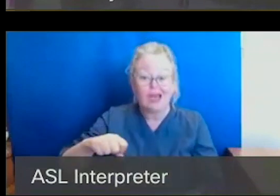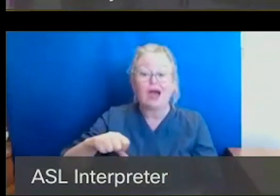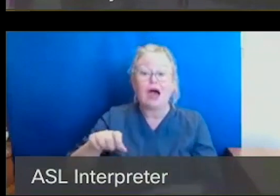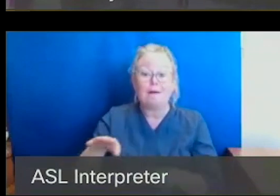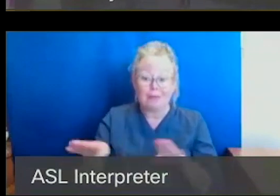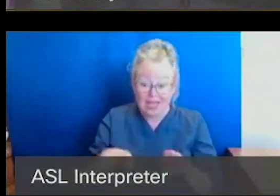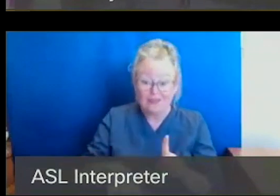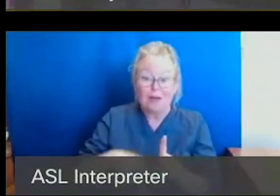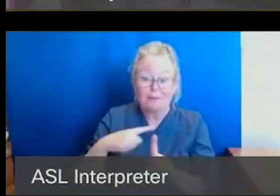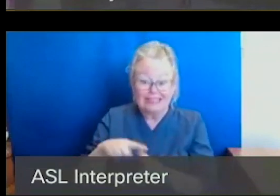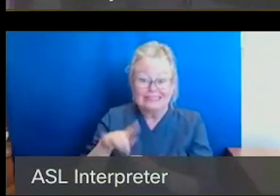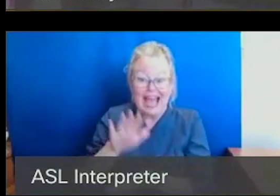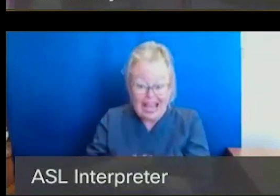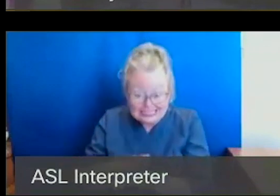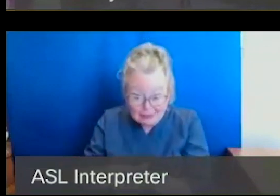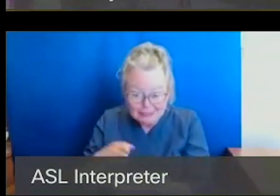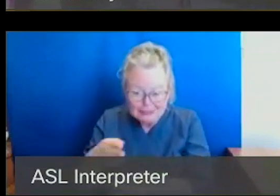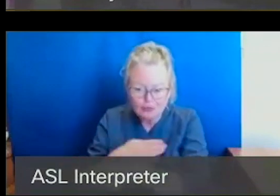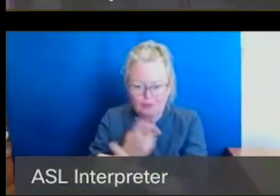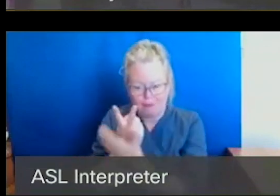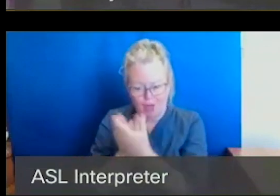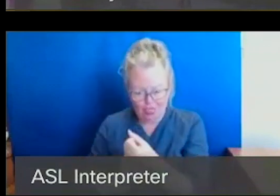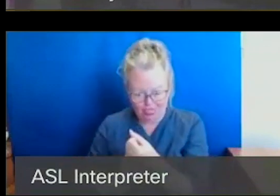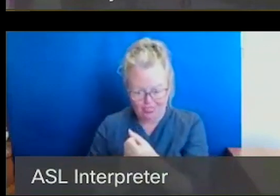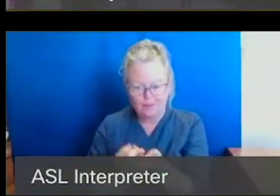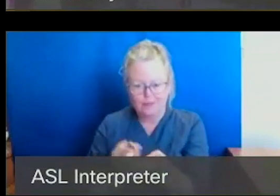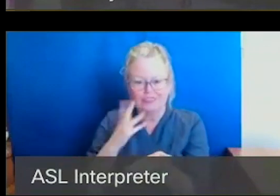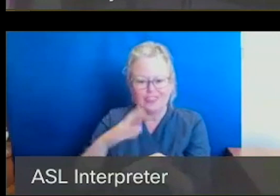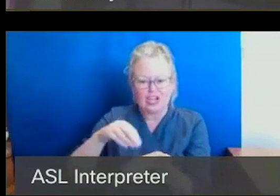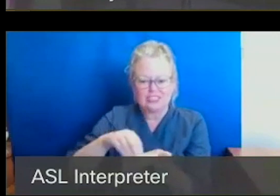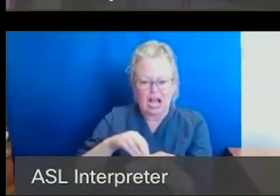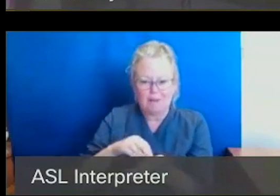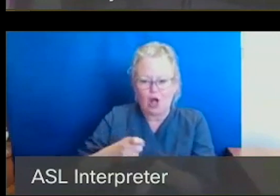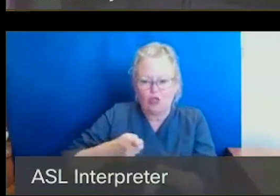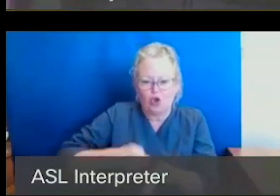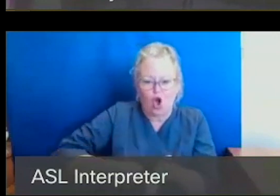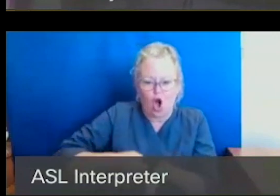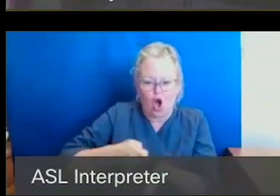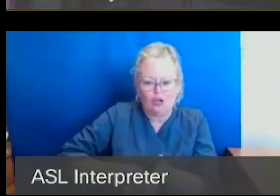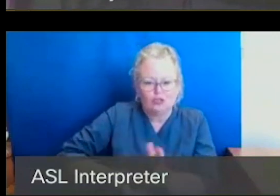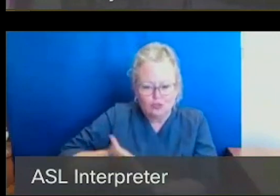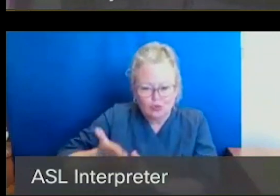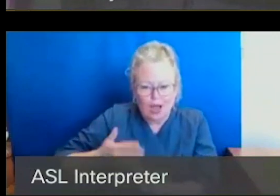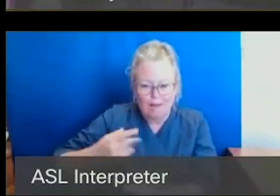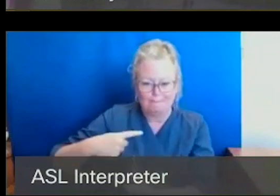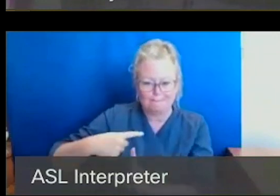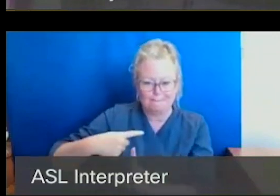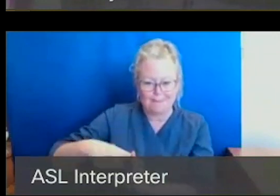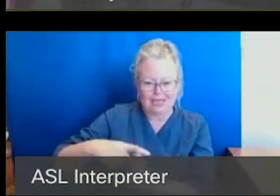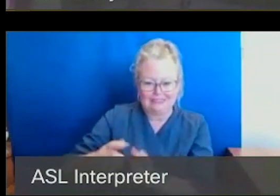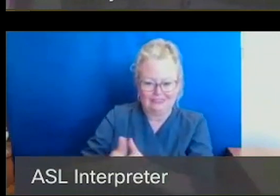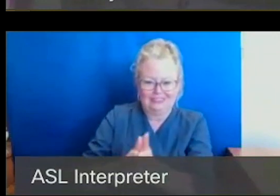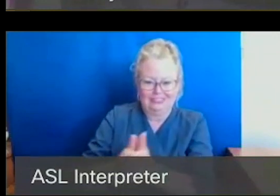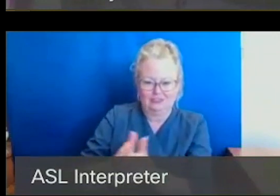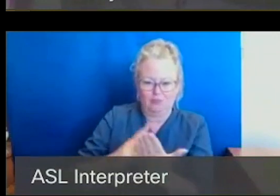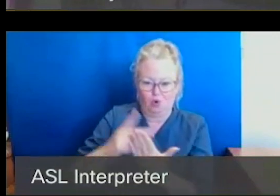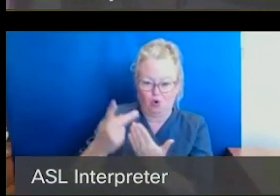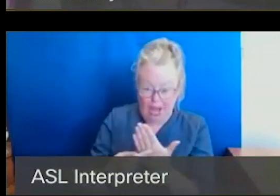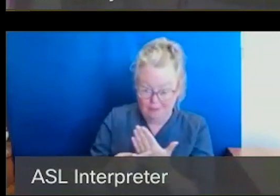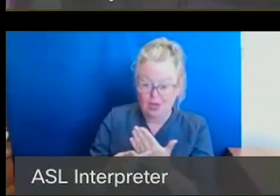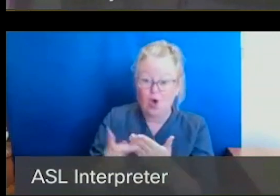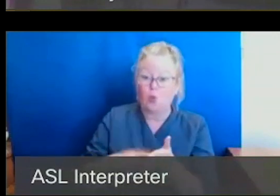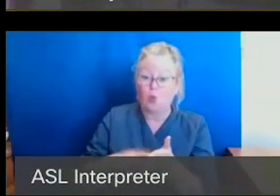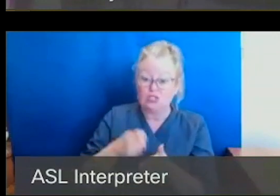outcomes. And that study is also documenting the cost of this program to the school, to the district, and to the state.